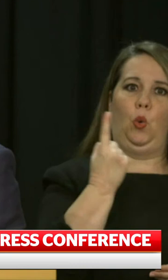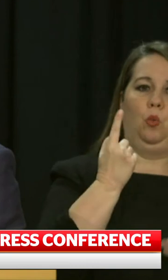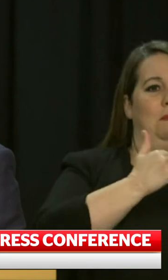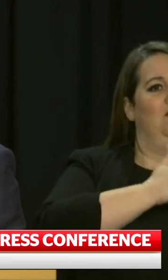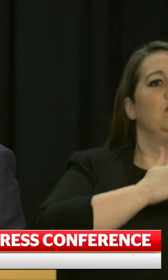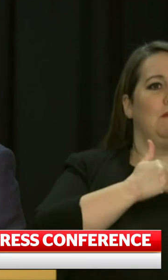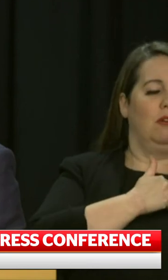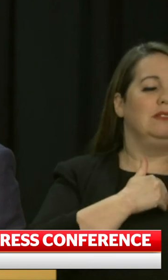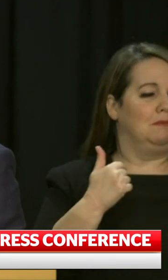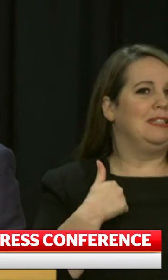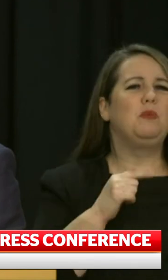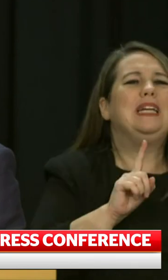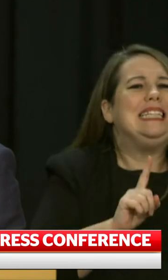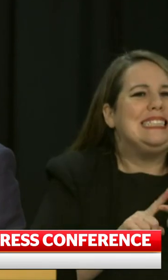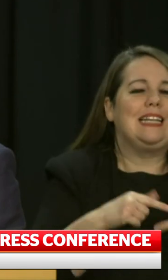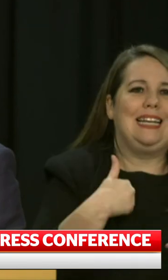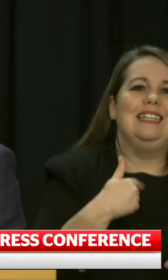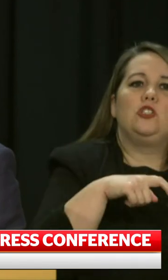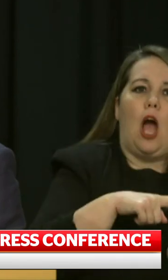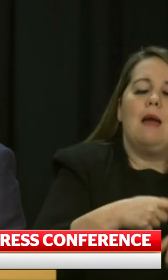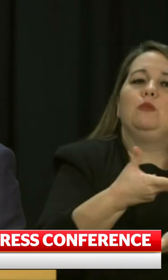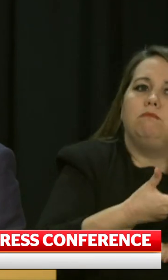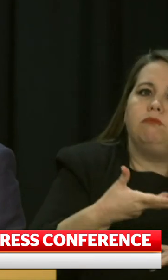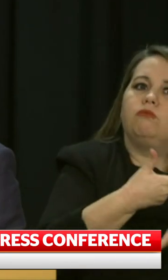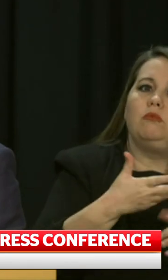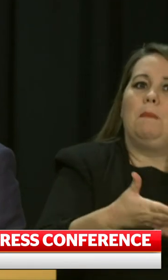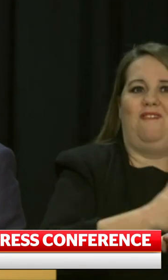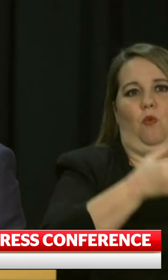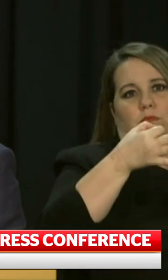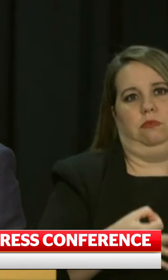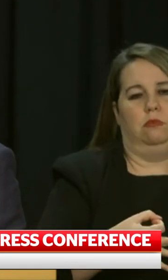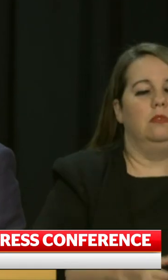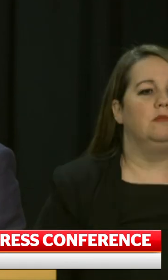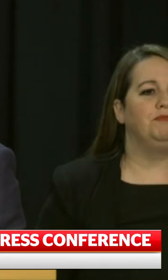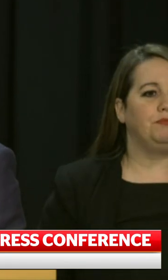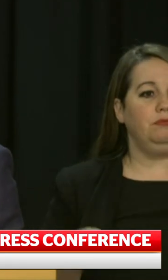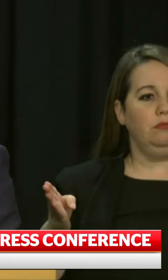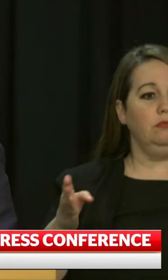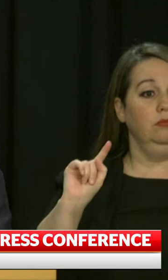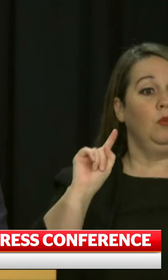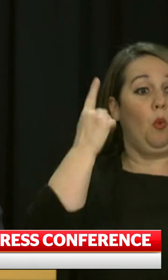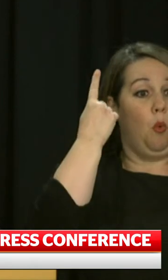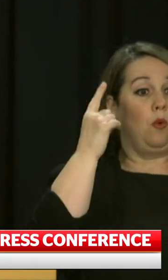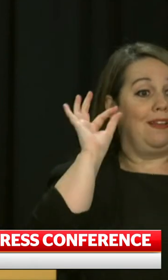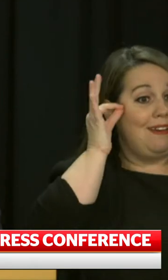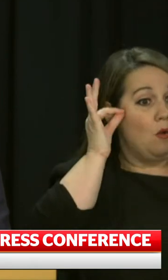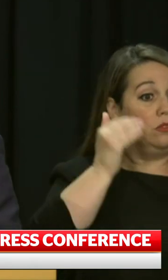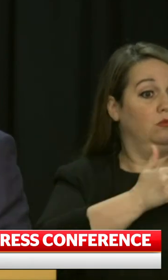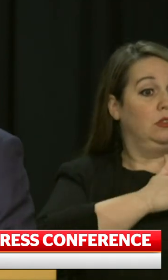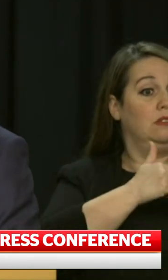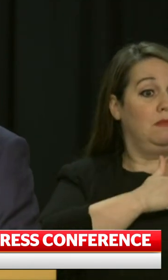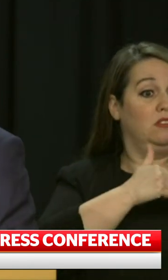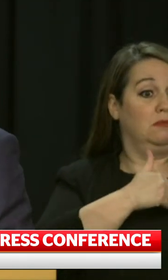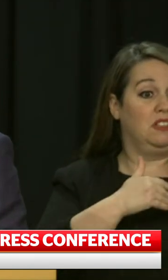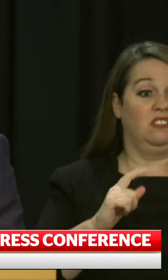know, has responsibility for issuing consents, do you think that they should have some responsibility in this? Auckland Council is certainly